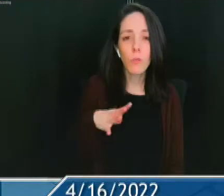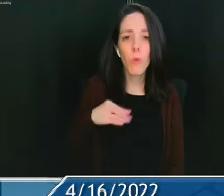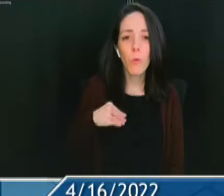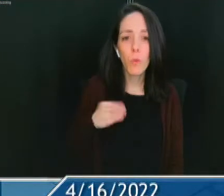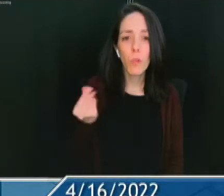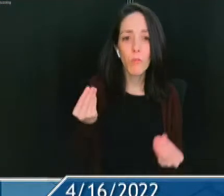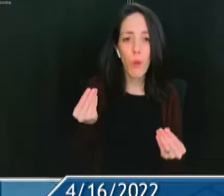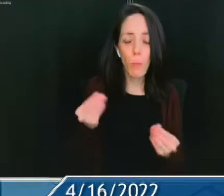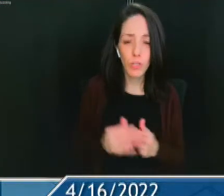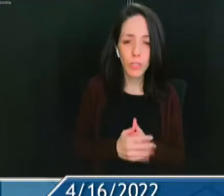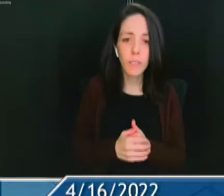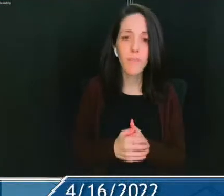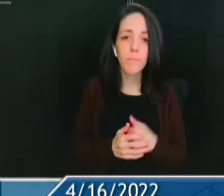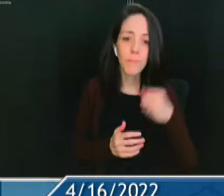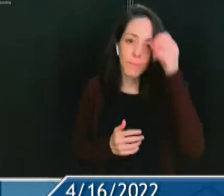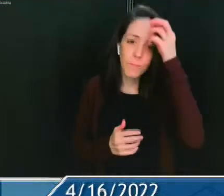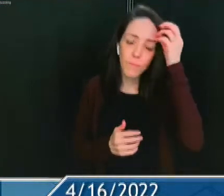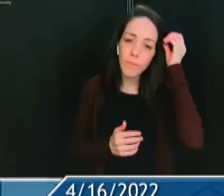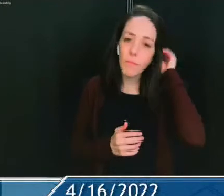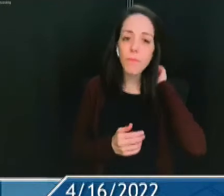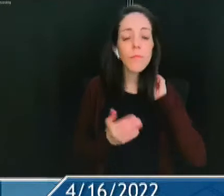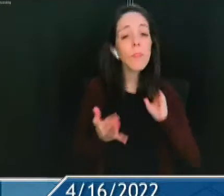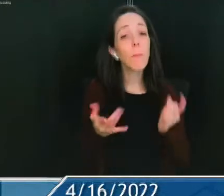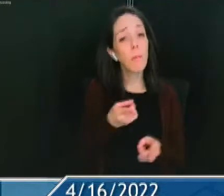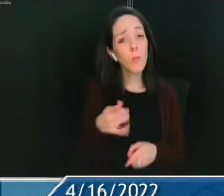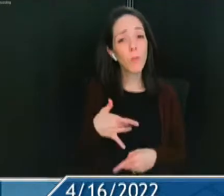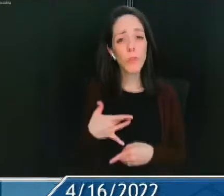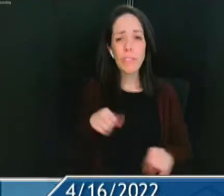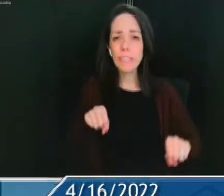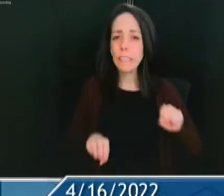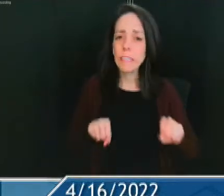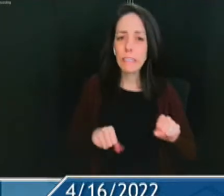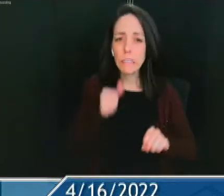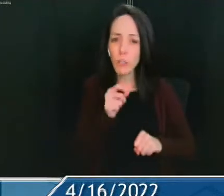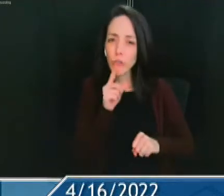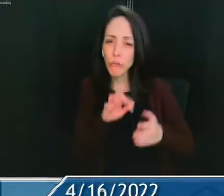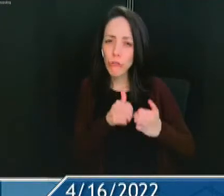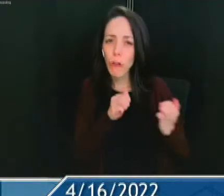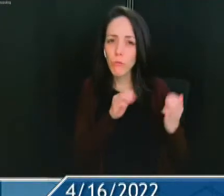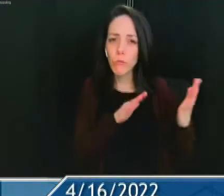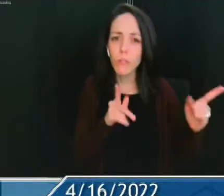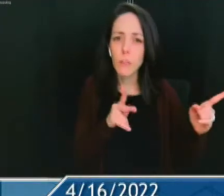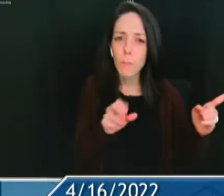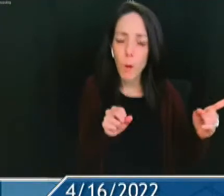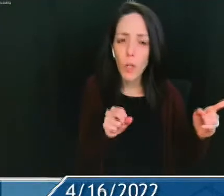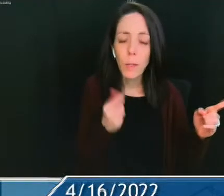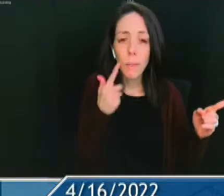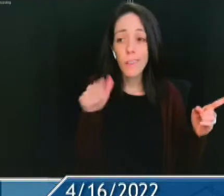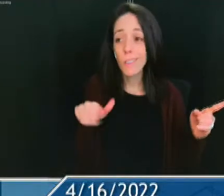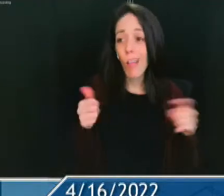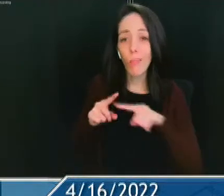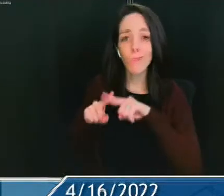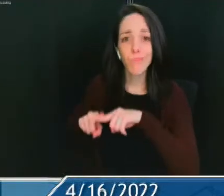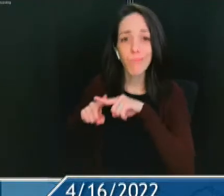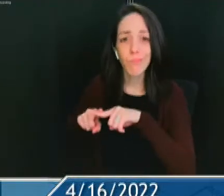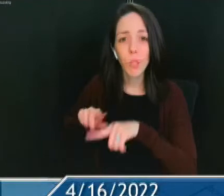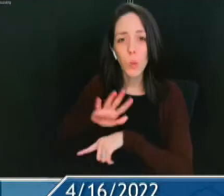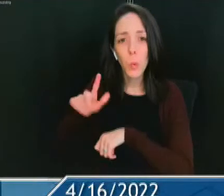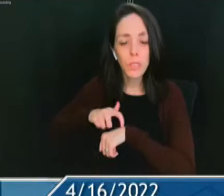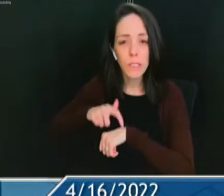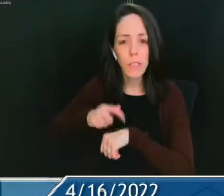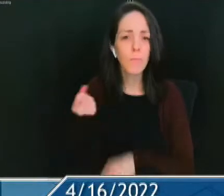You may be reluctant to adopt such an all-hands-on-deck approach to park issues given the other demands on your time.